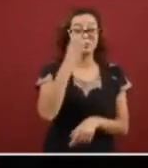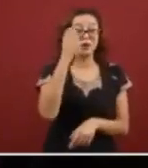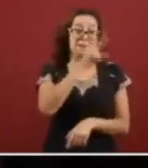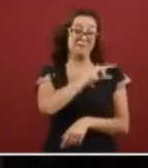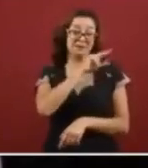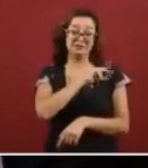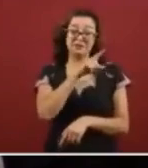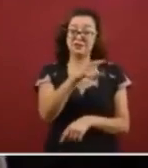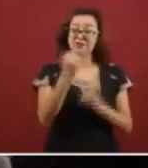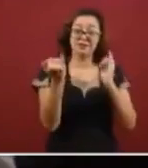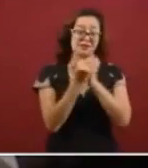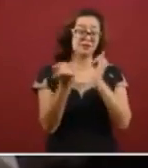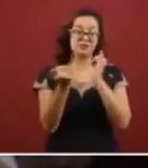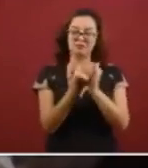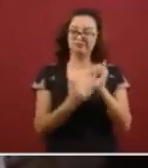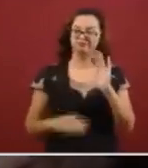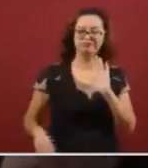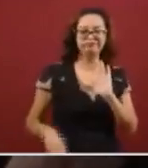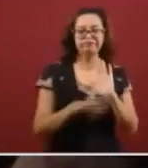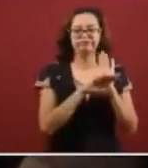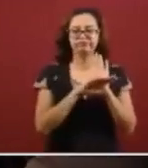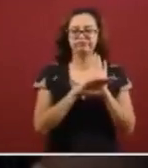down the